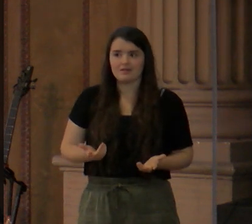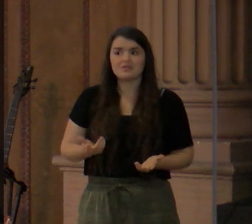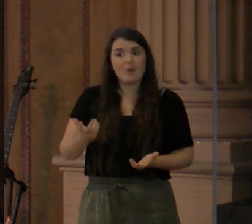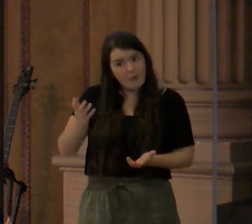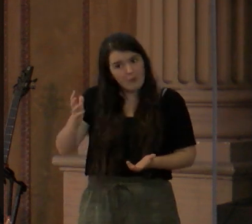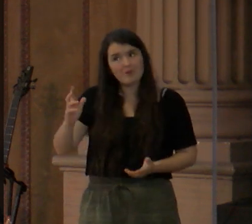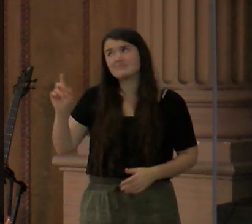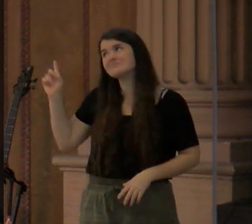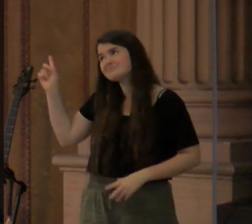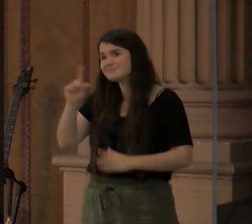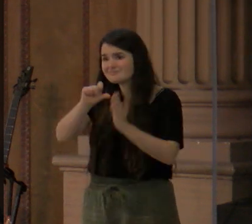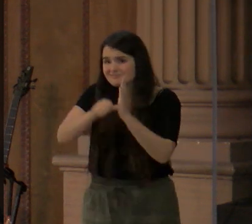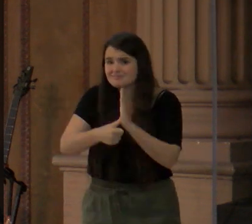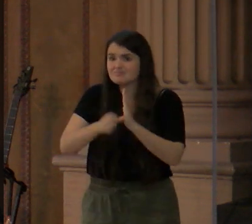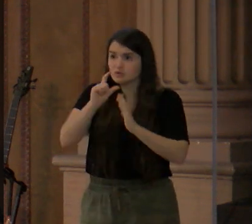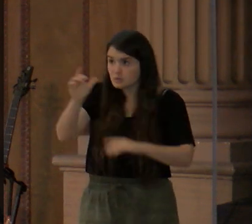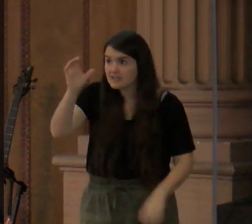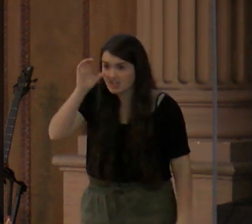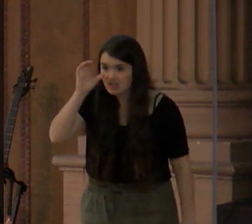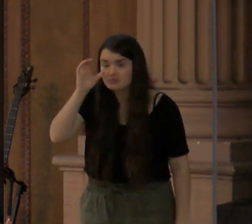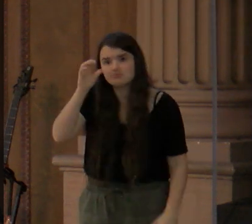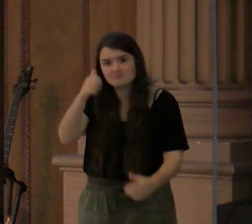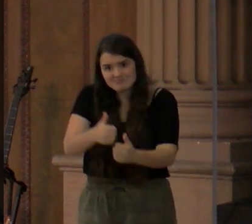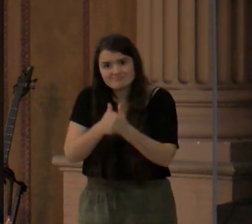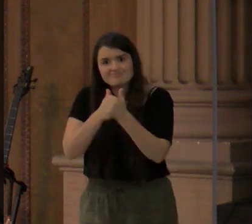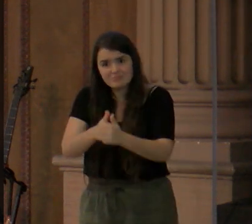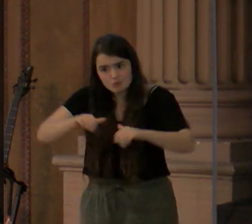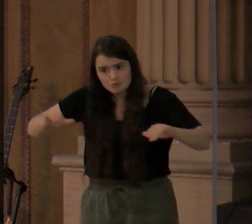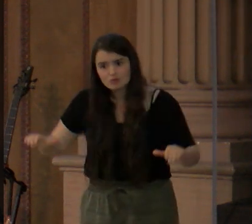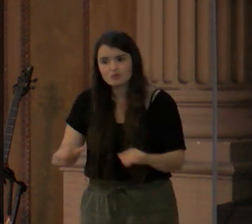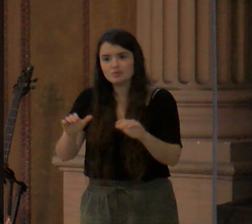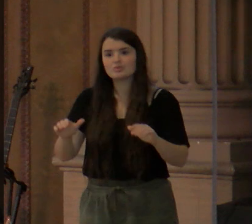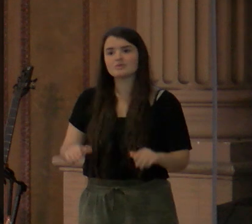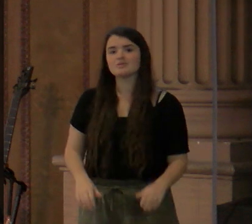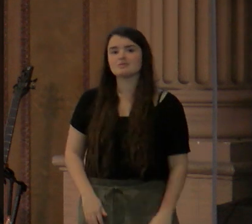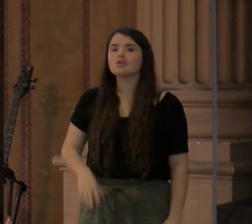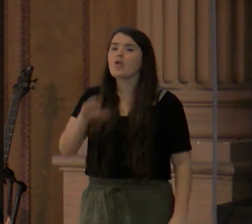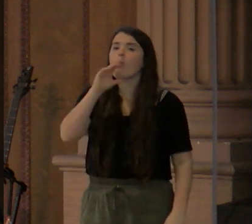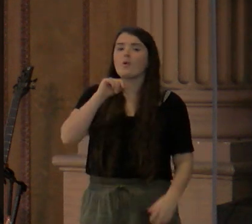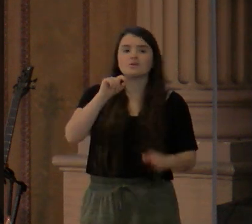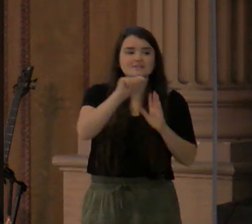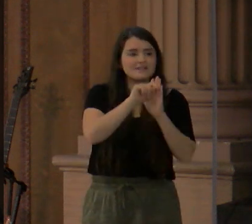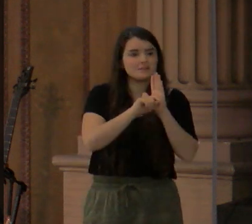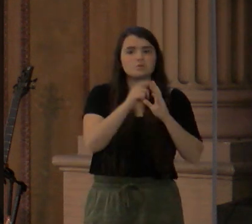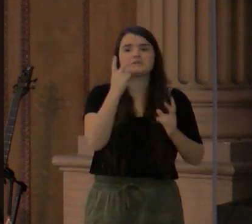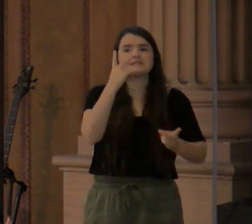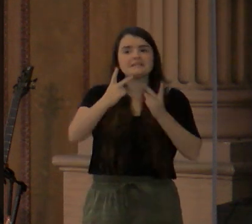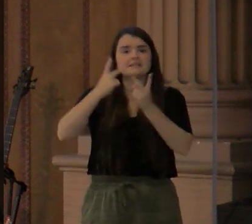the New Testament, we see the principle repeated that those people who believe, do.